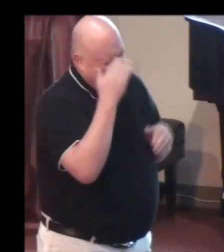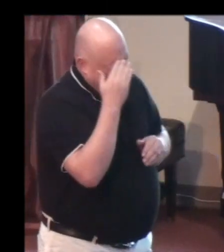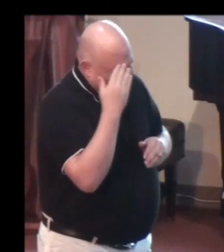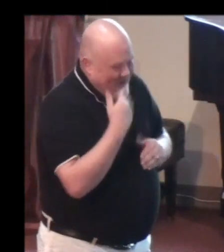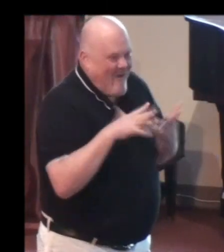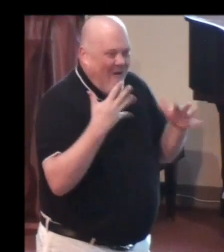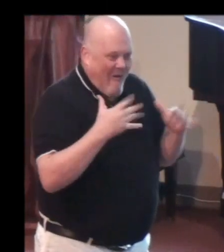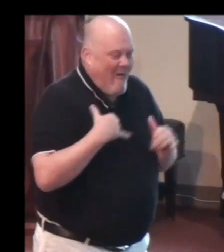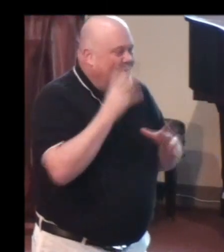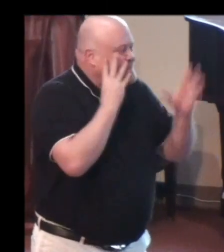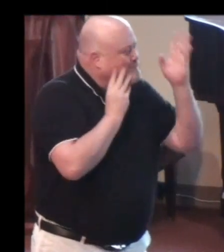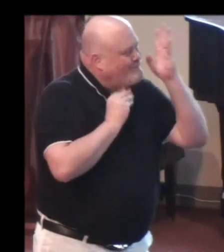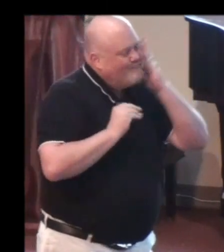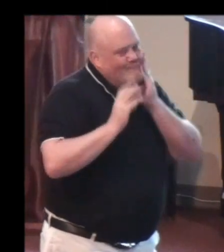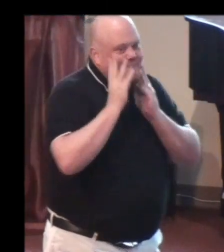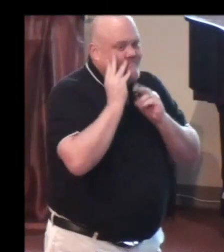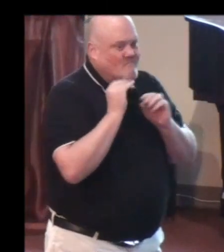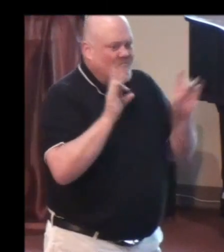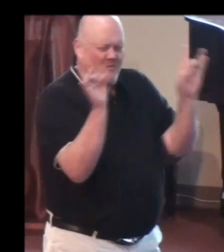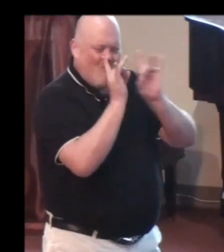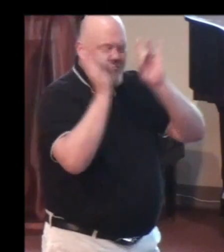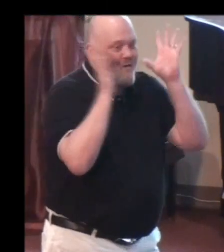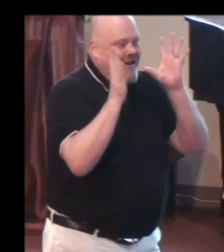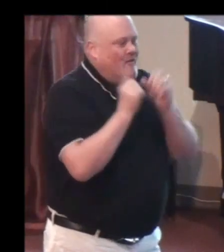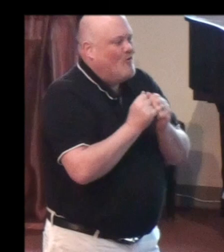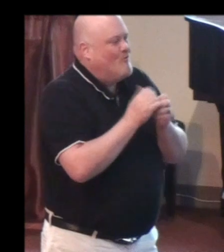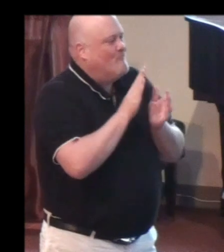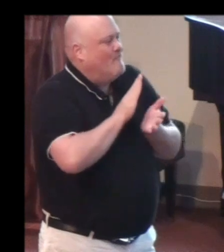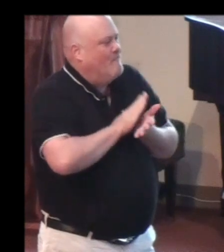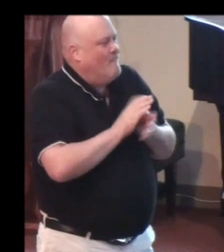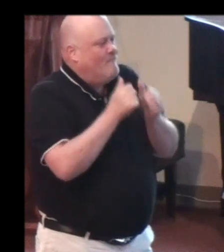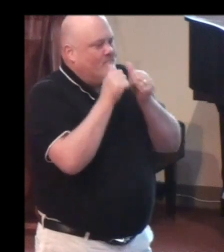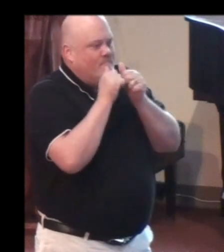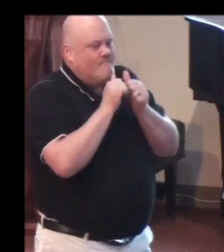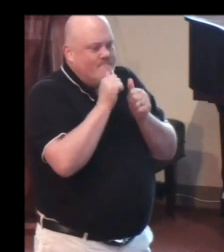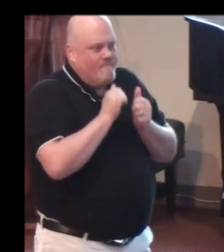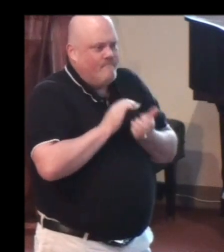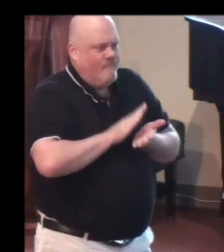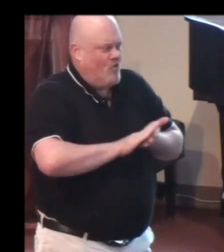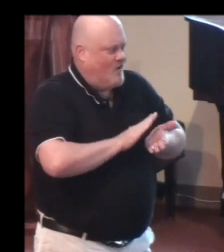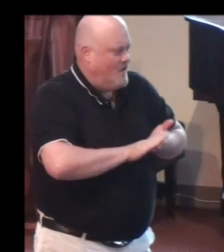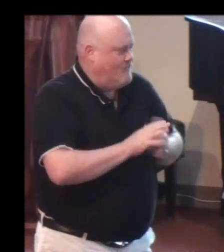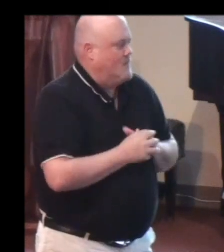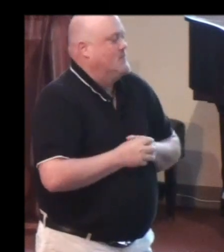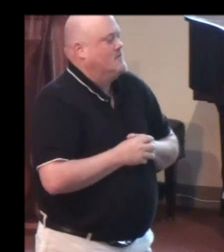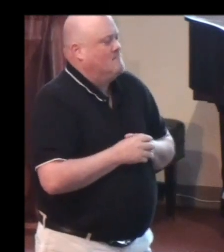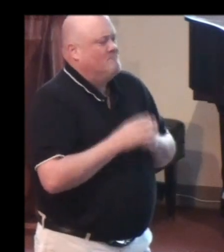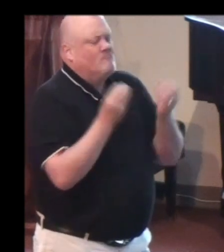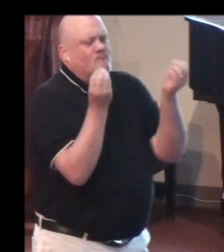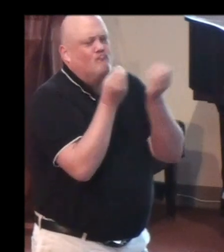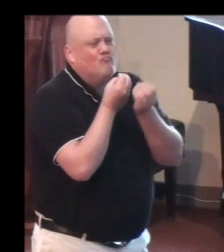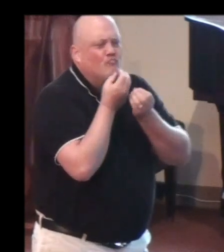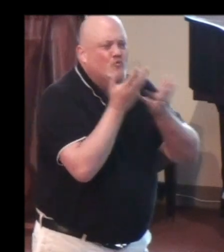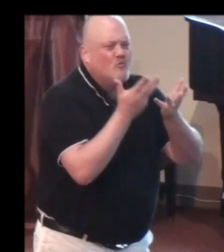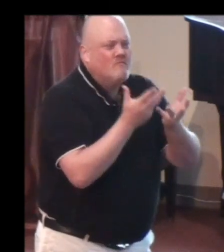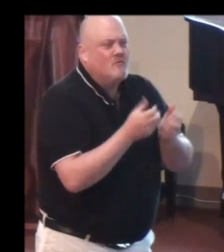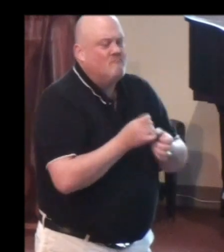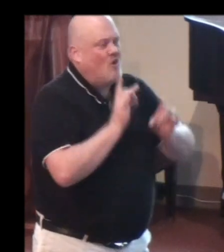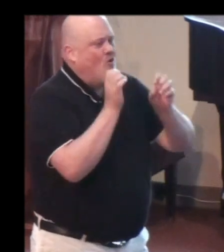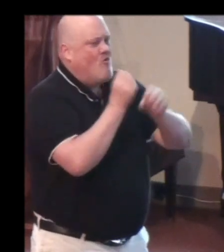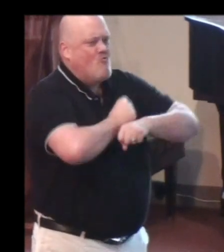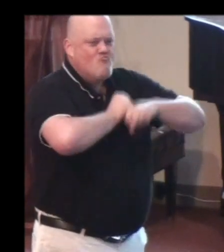work, Radical Forgiveness. How many of you know his work, Look at that. Wow. It's a beautiful work, Radical